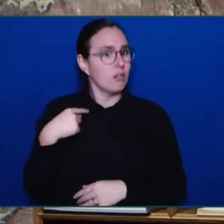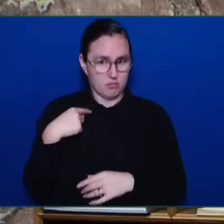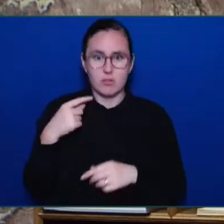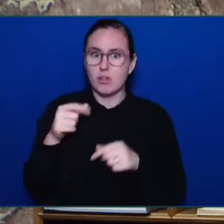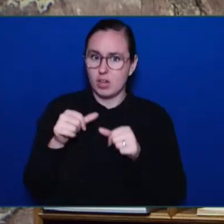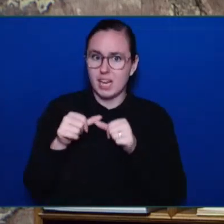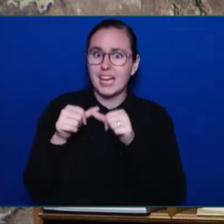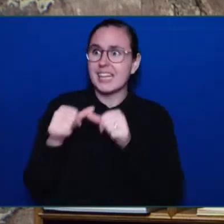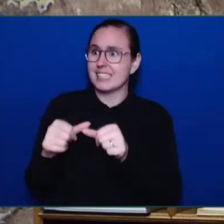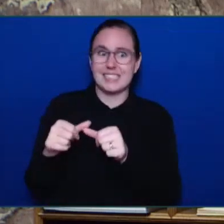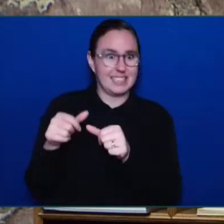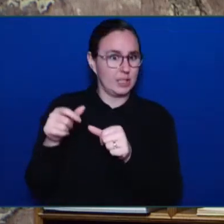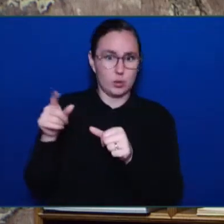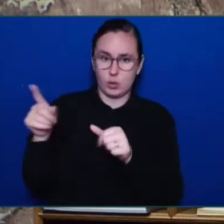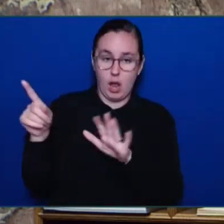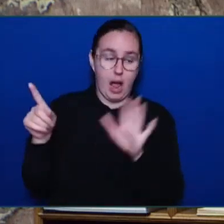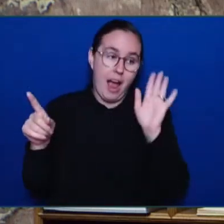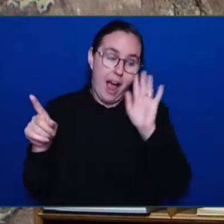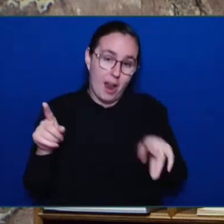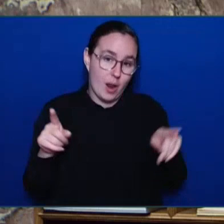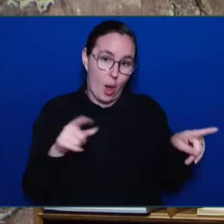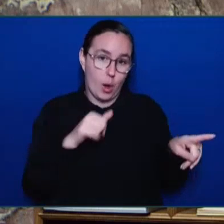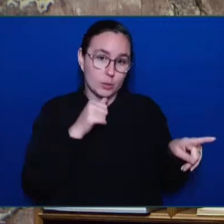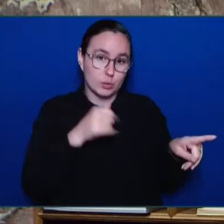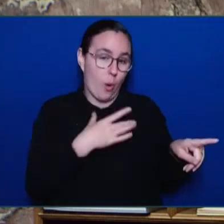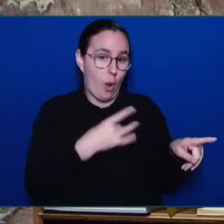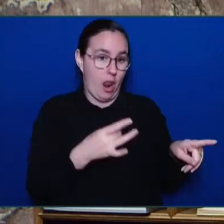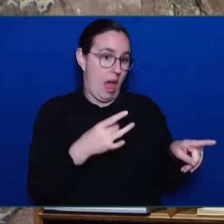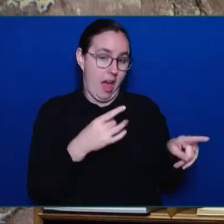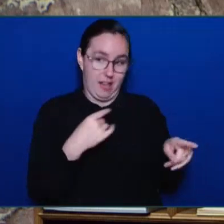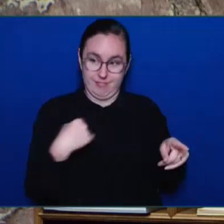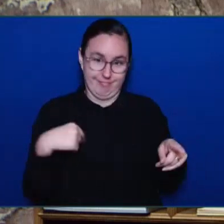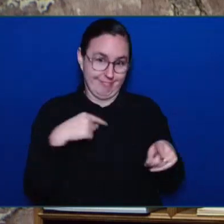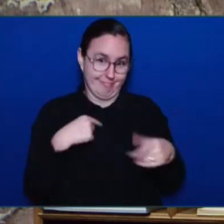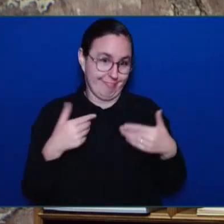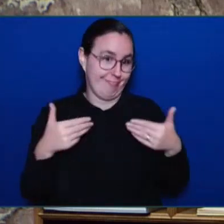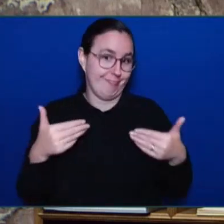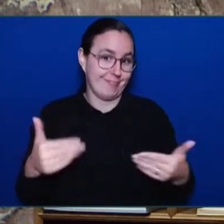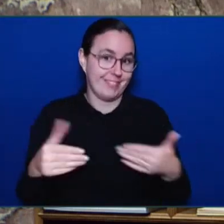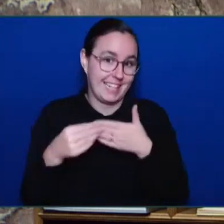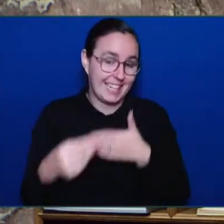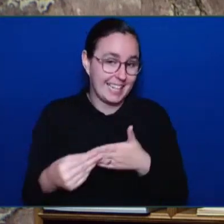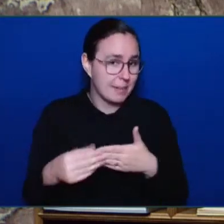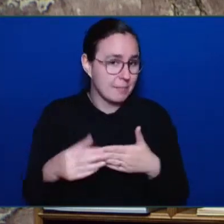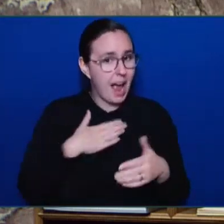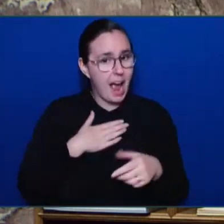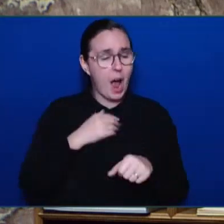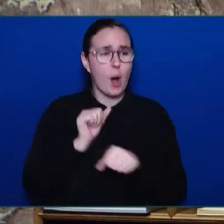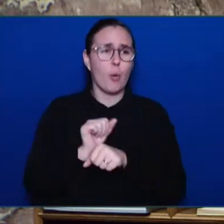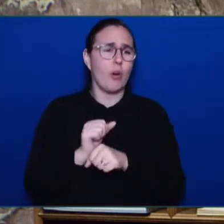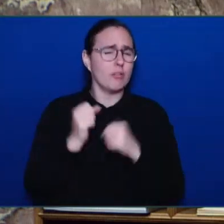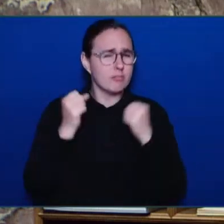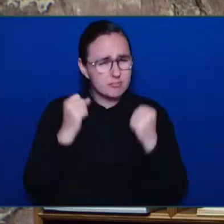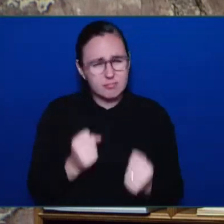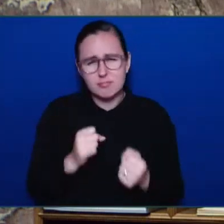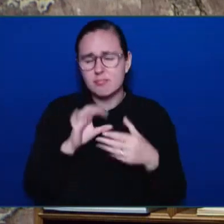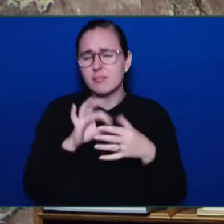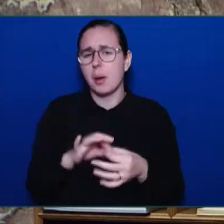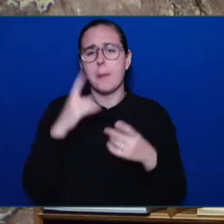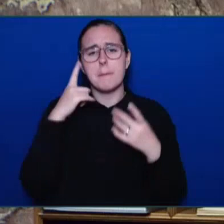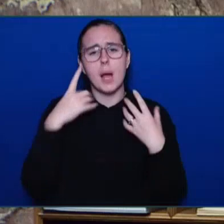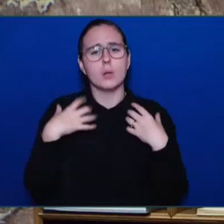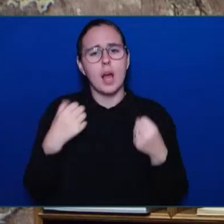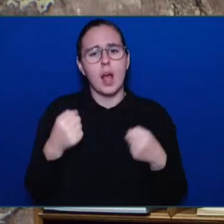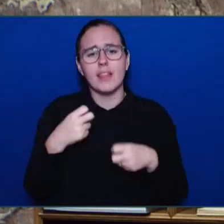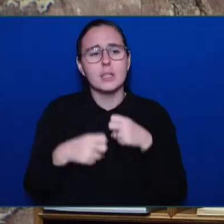mental health issues in terms of the peer-assisted care teams that communities have been asking for, to expand the CAR program that